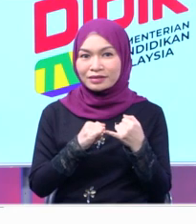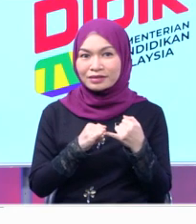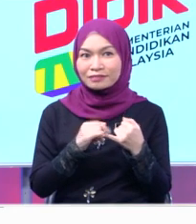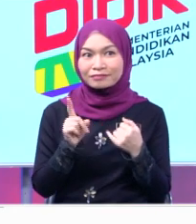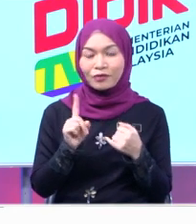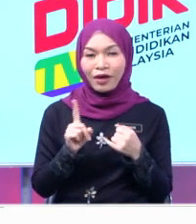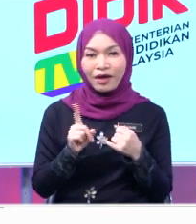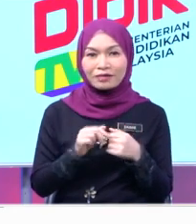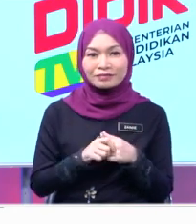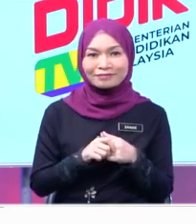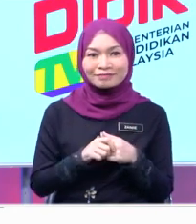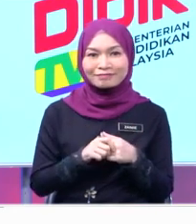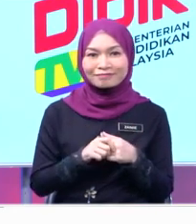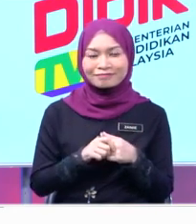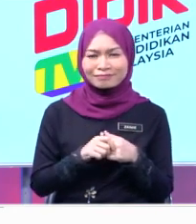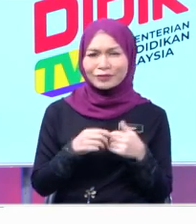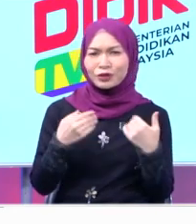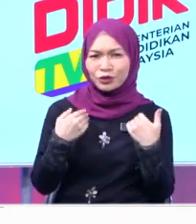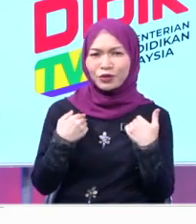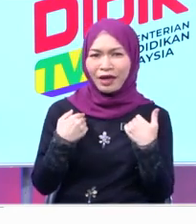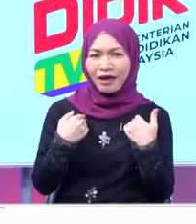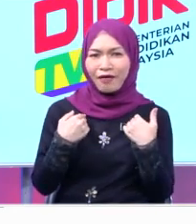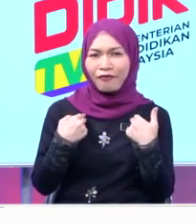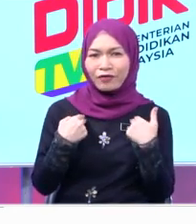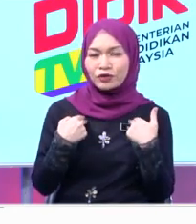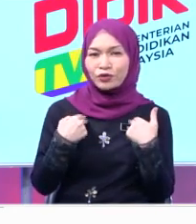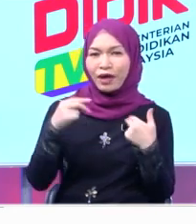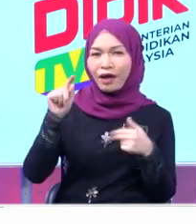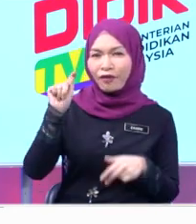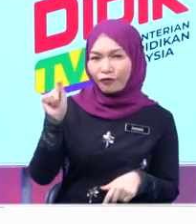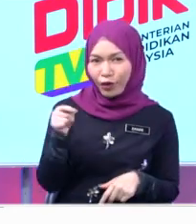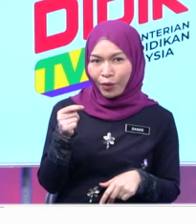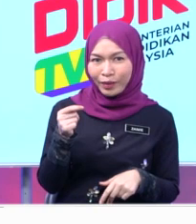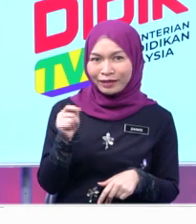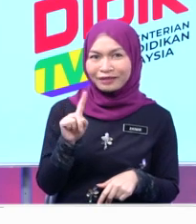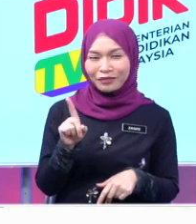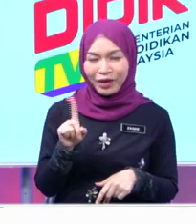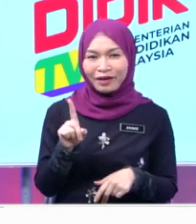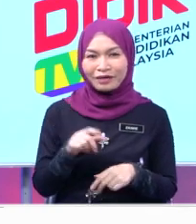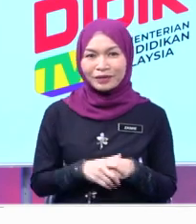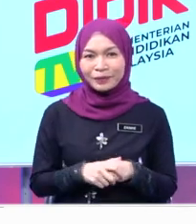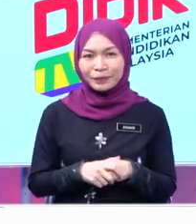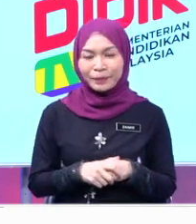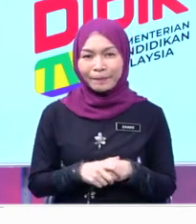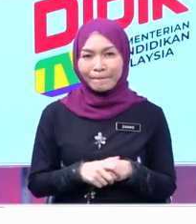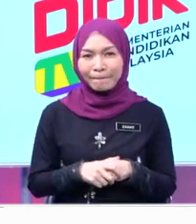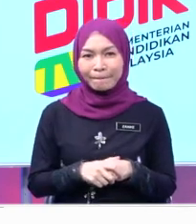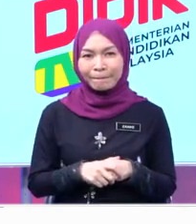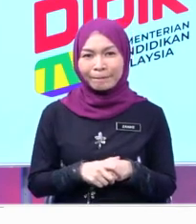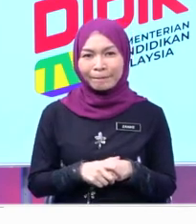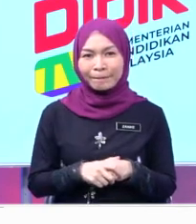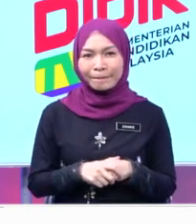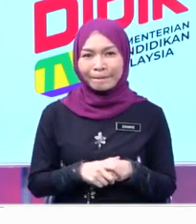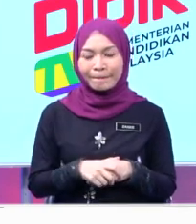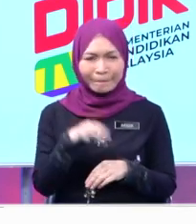also. Which one, guys? Oh, why wrong? Go ahead. I think it's on